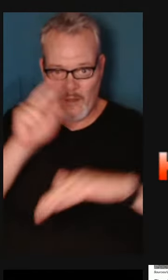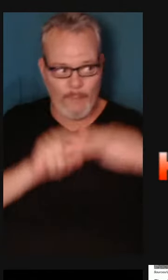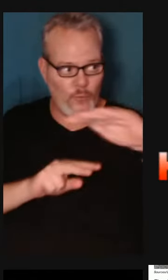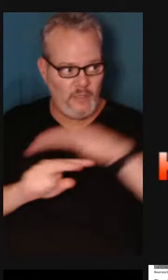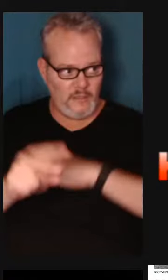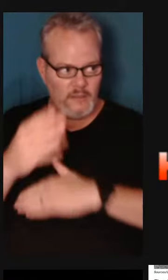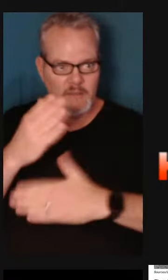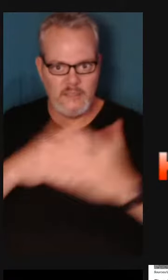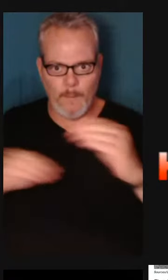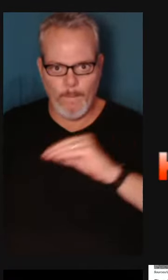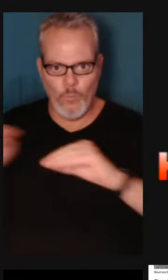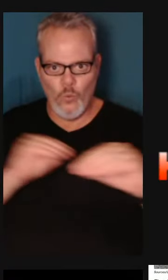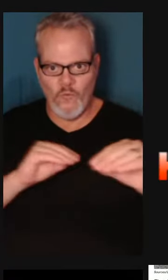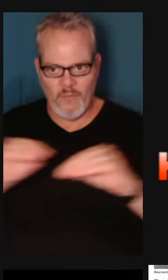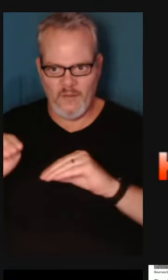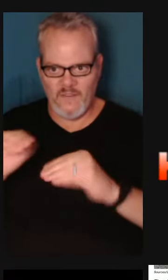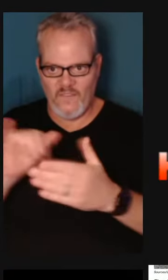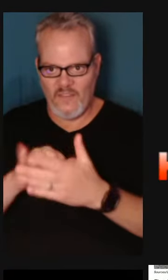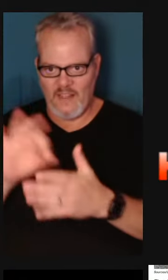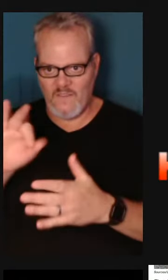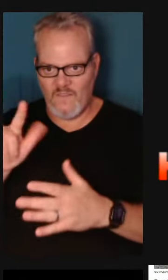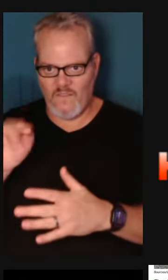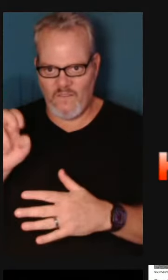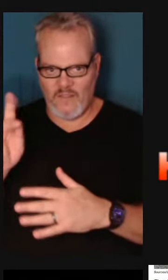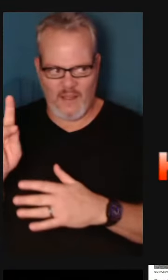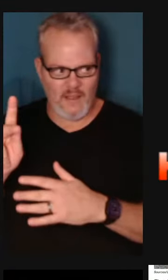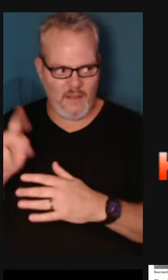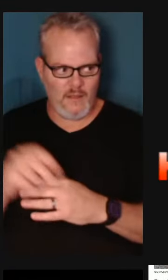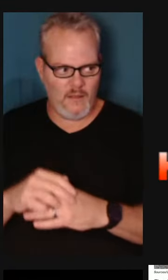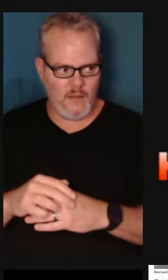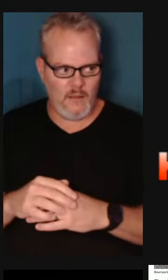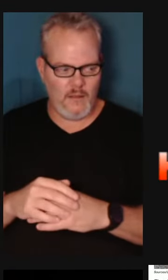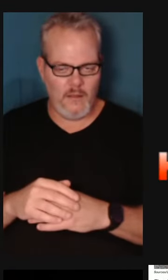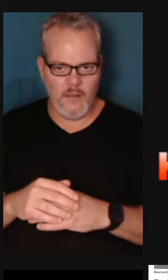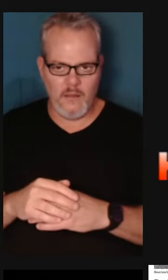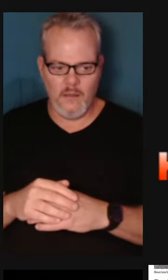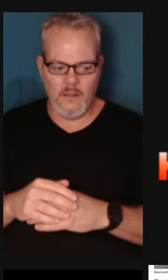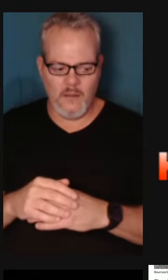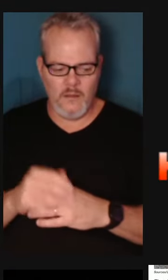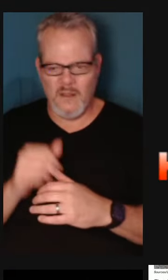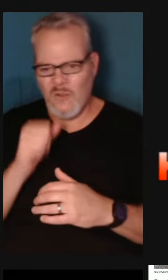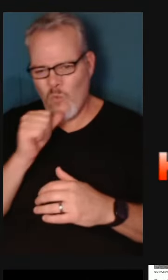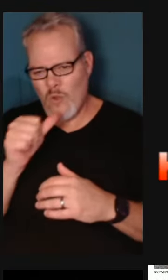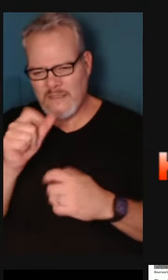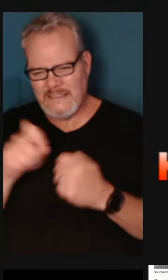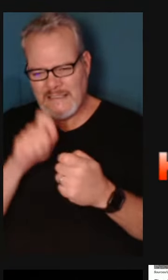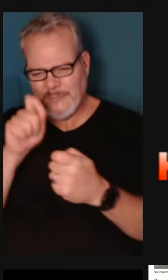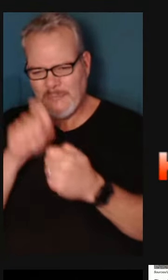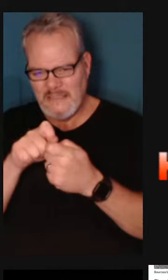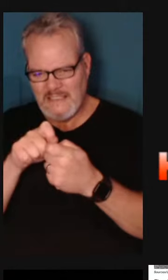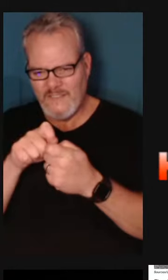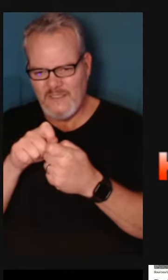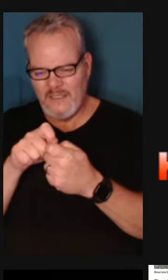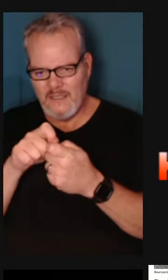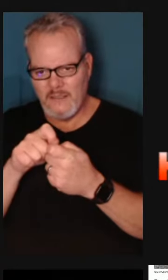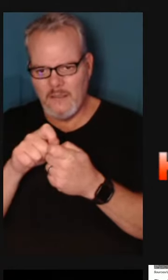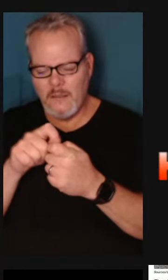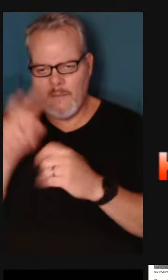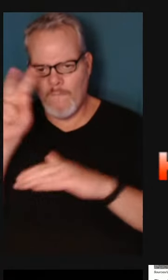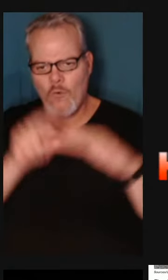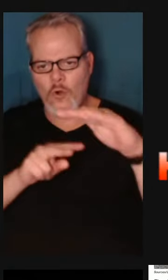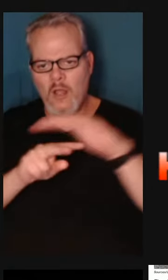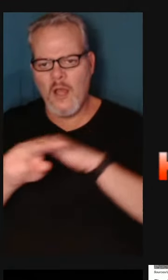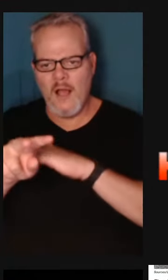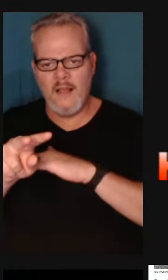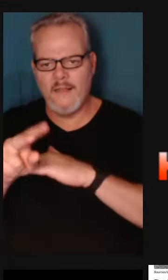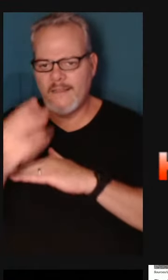the flank. Right, so it wasn't very precise or very specific forecast. But they did